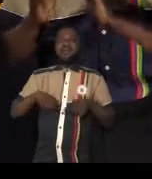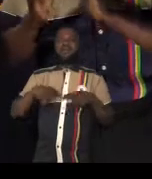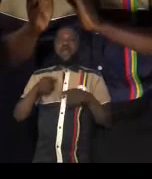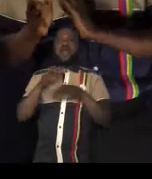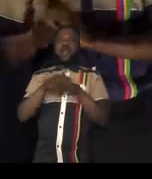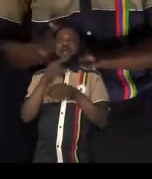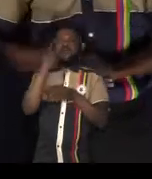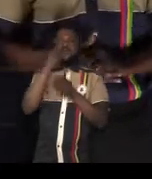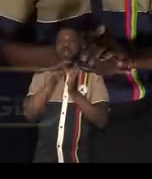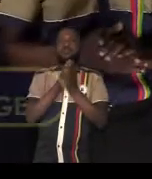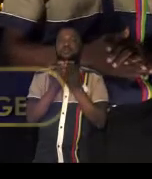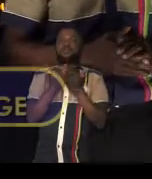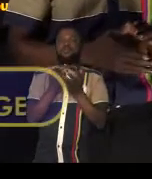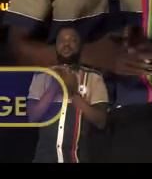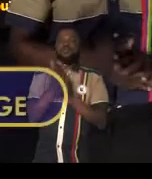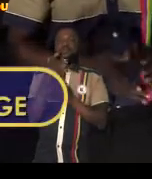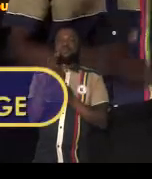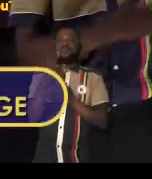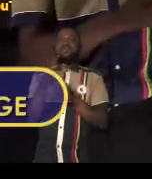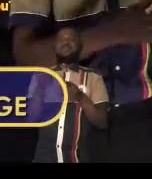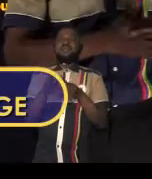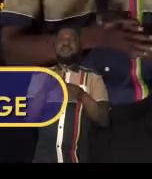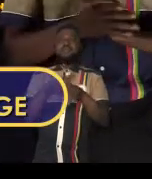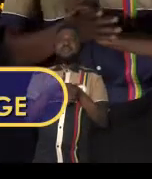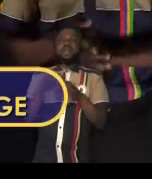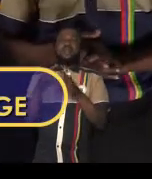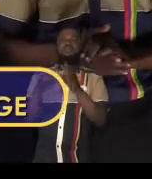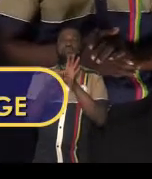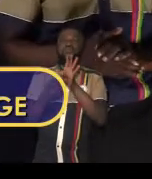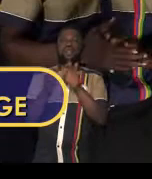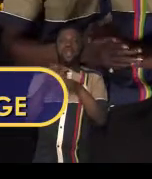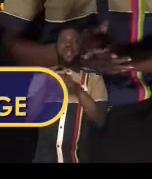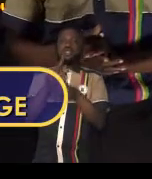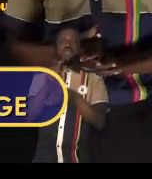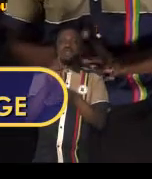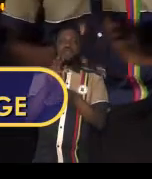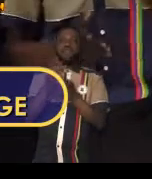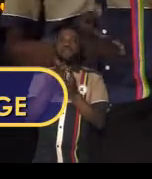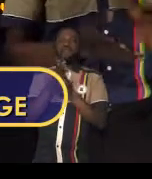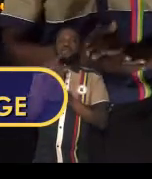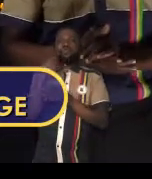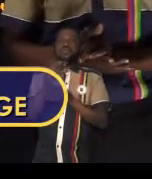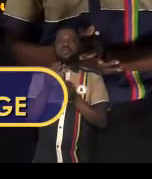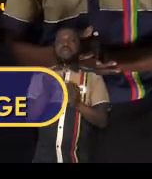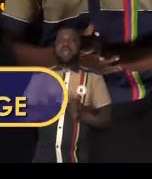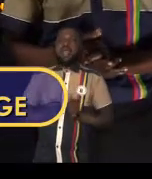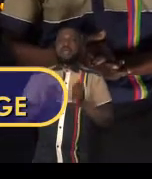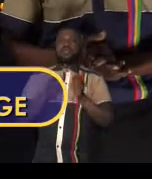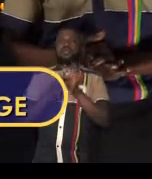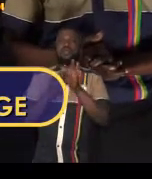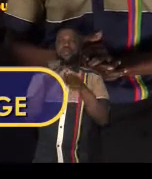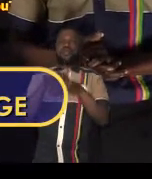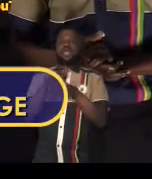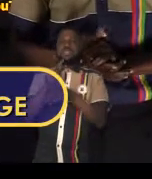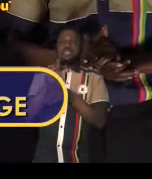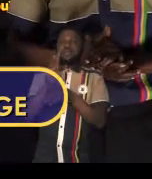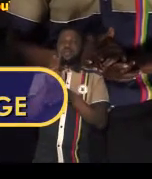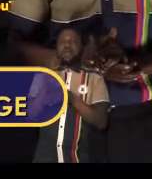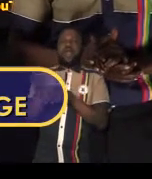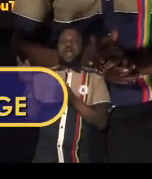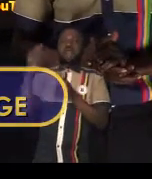watched live on Facebook, the same time airing on television through the page showing on the